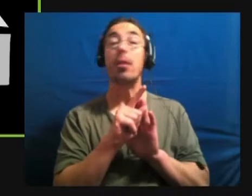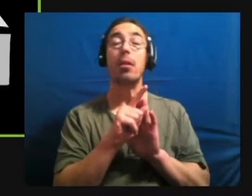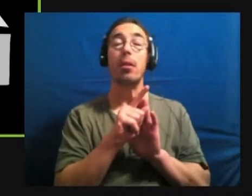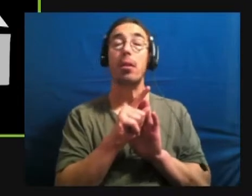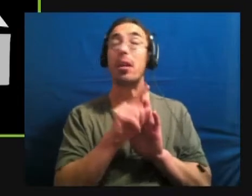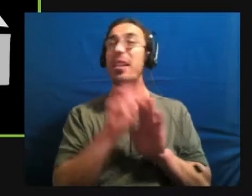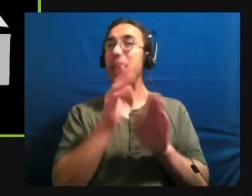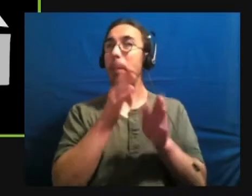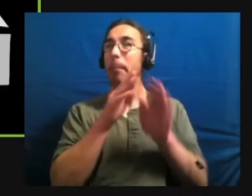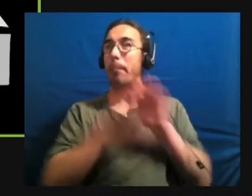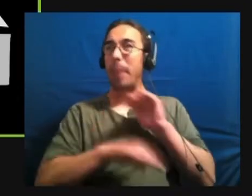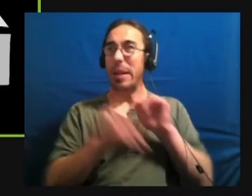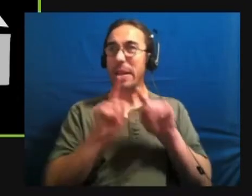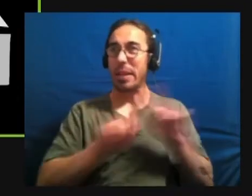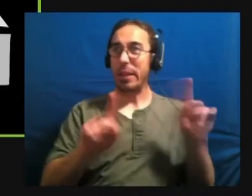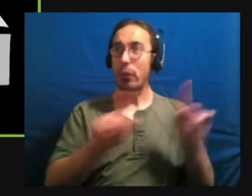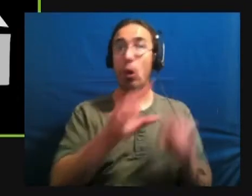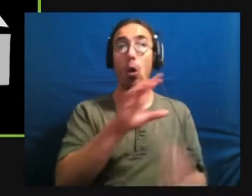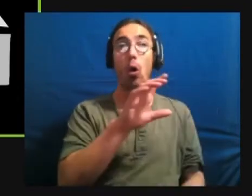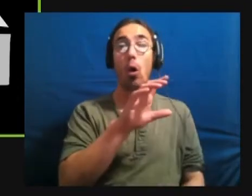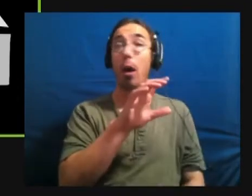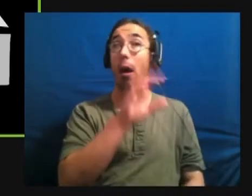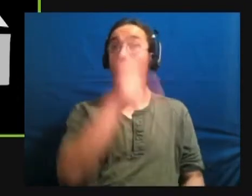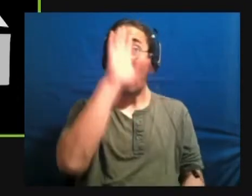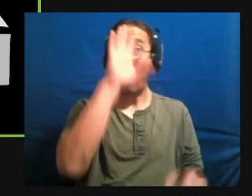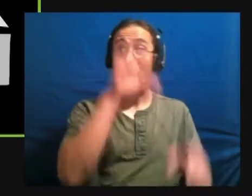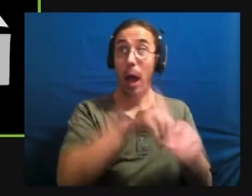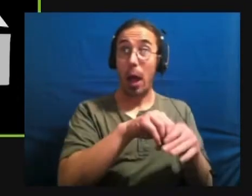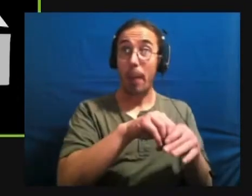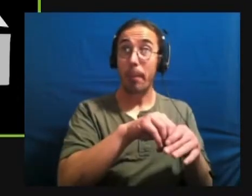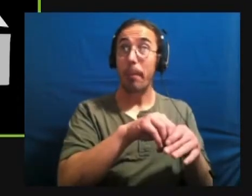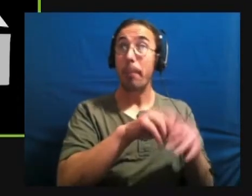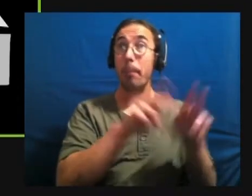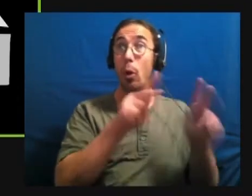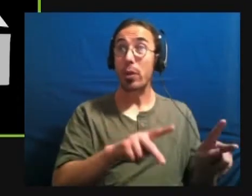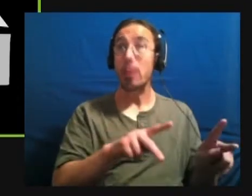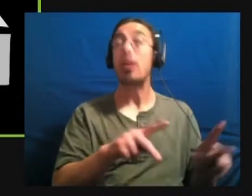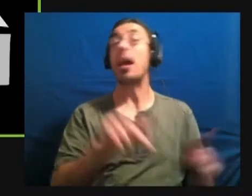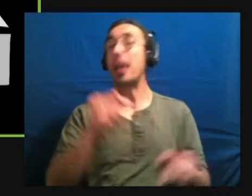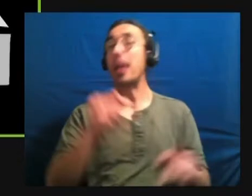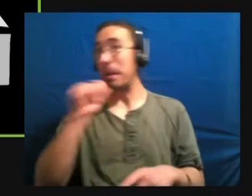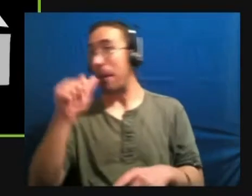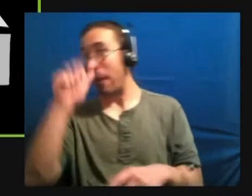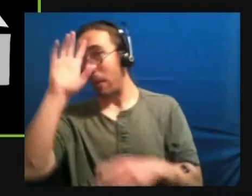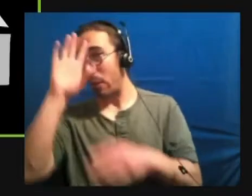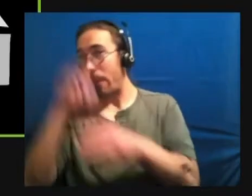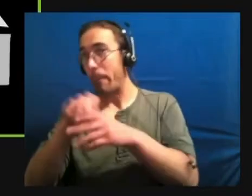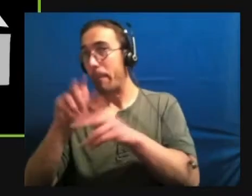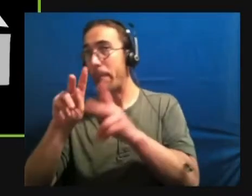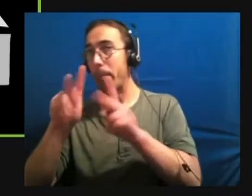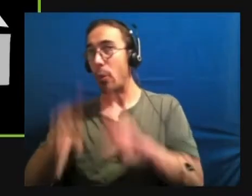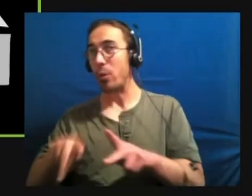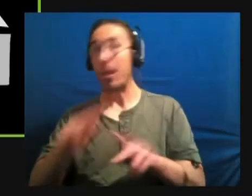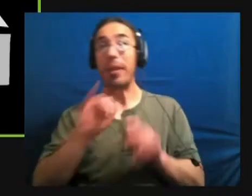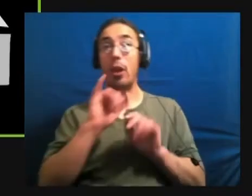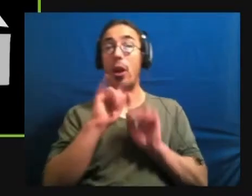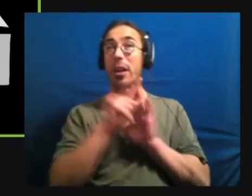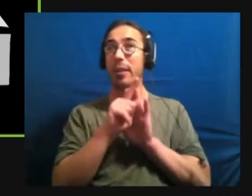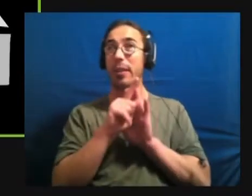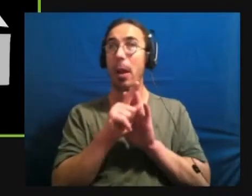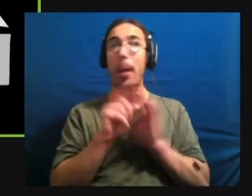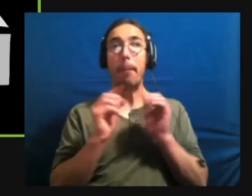an autistic person and a non-autistic person, is that their identity is more